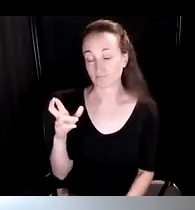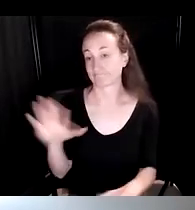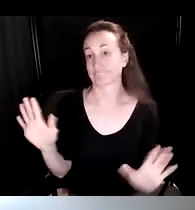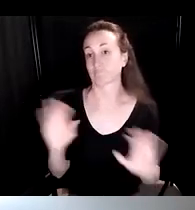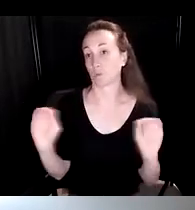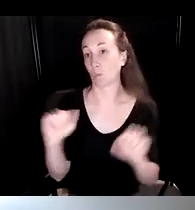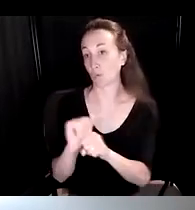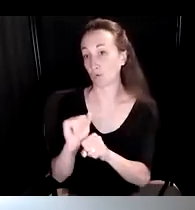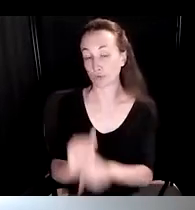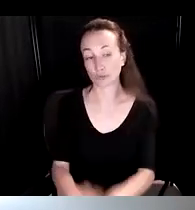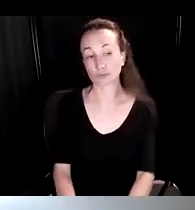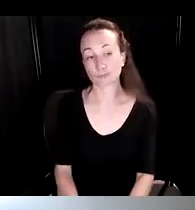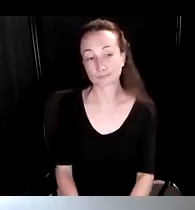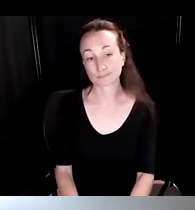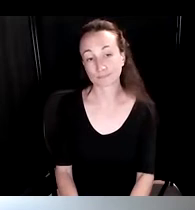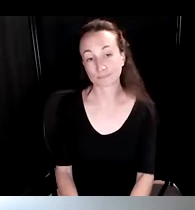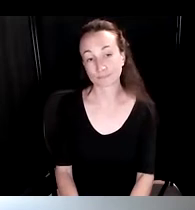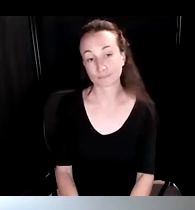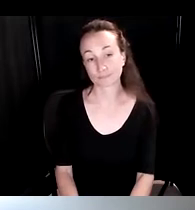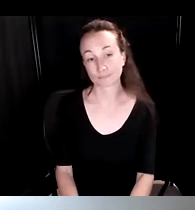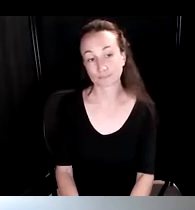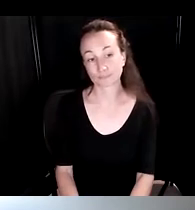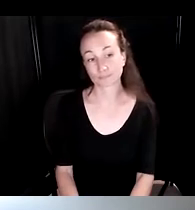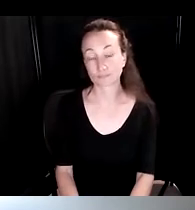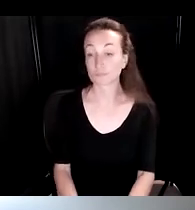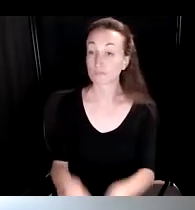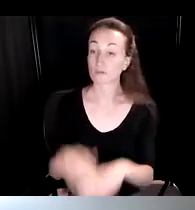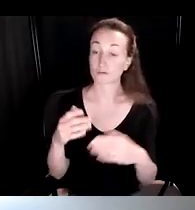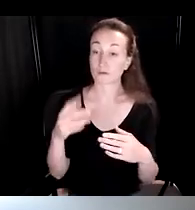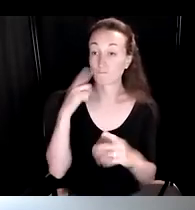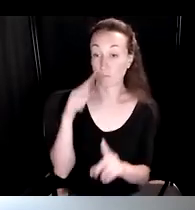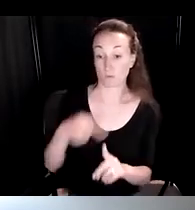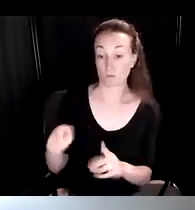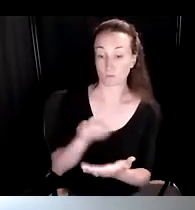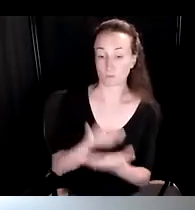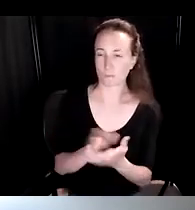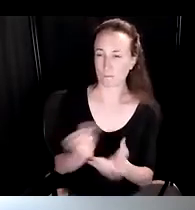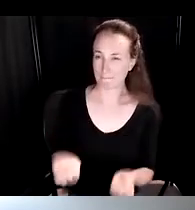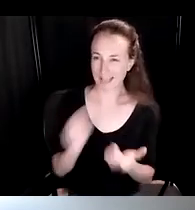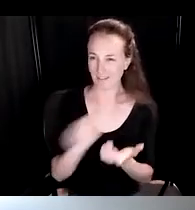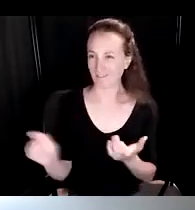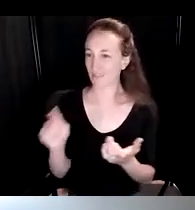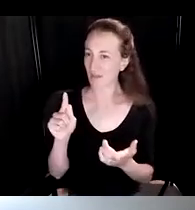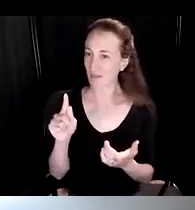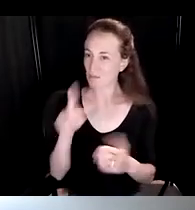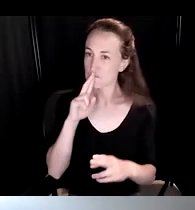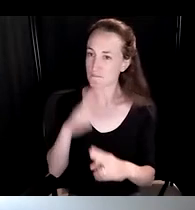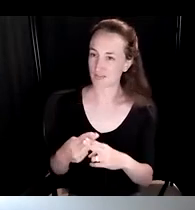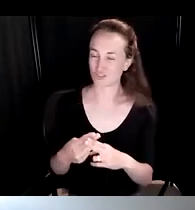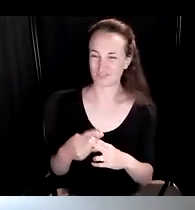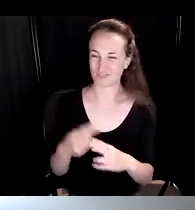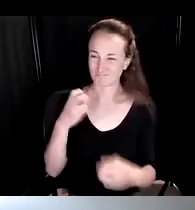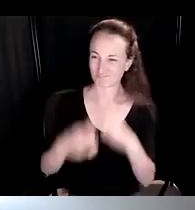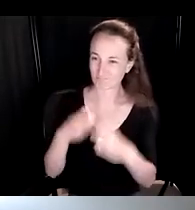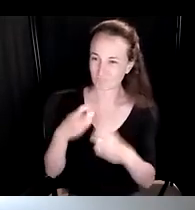Okay. So in terms of school, a lot of them mentioned technology issues. So a lot of the young adults didn't have access